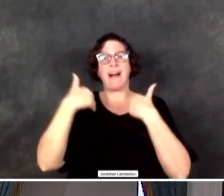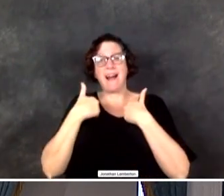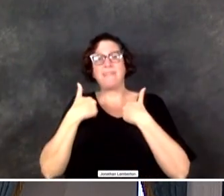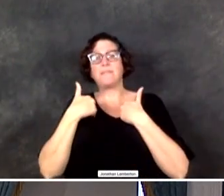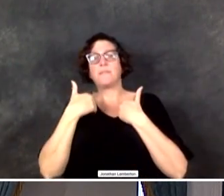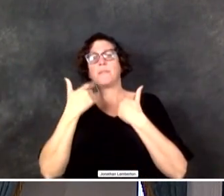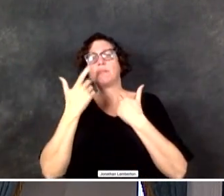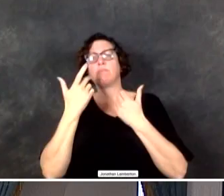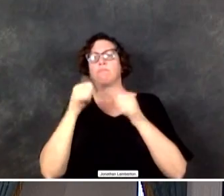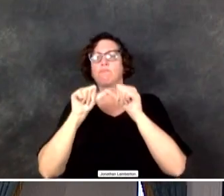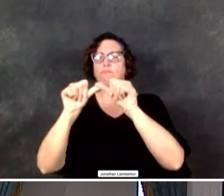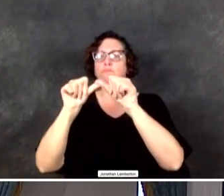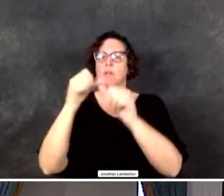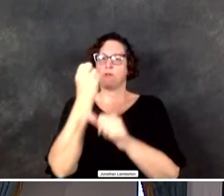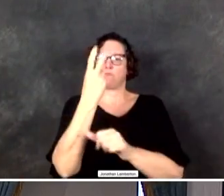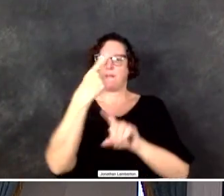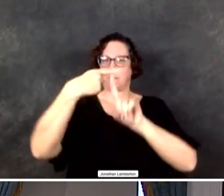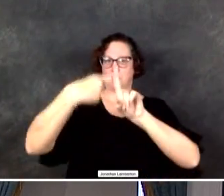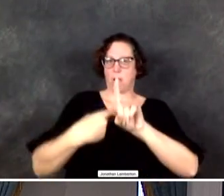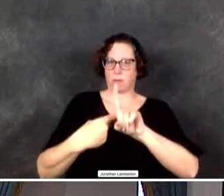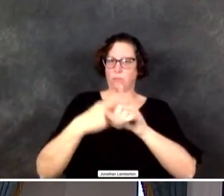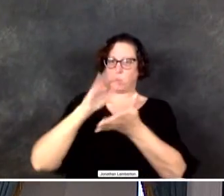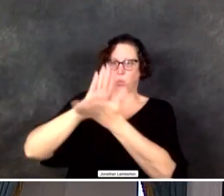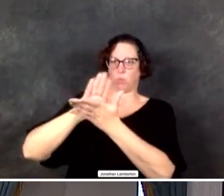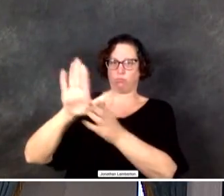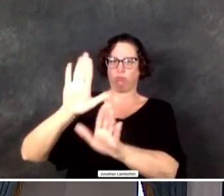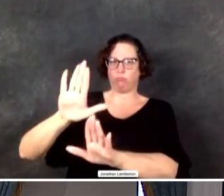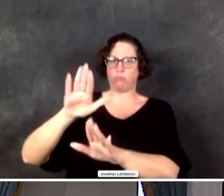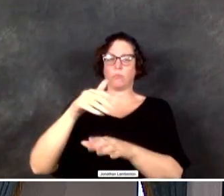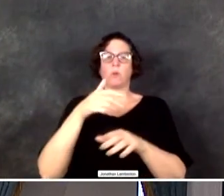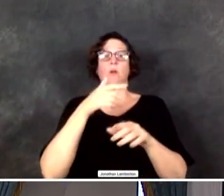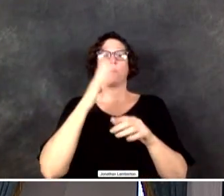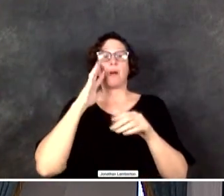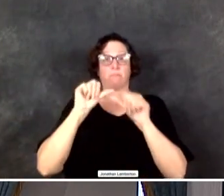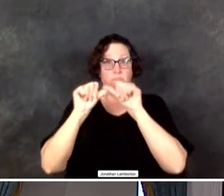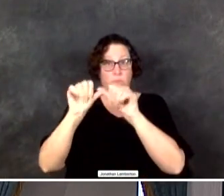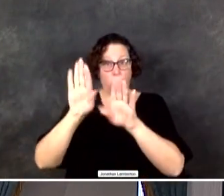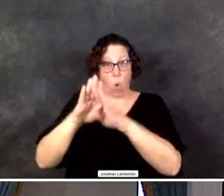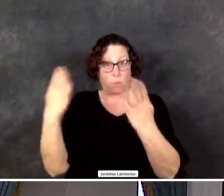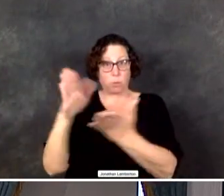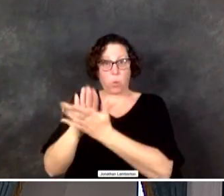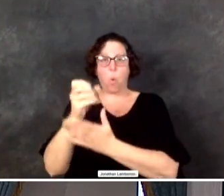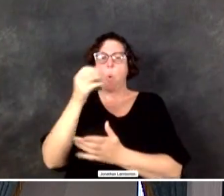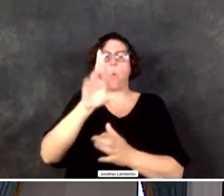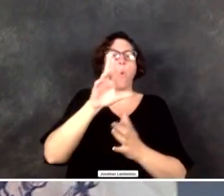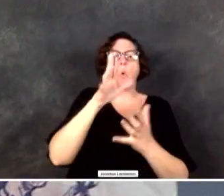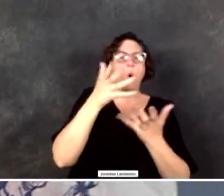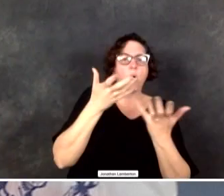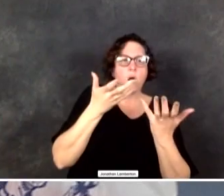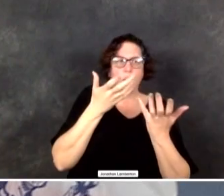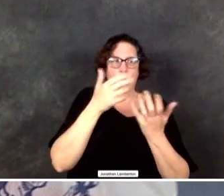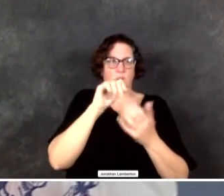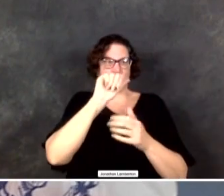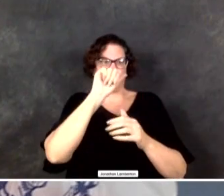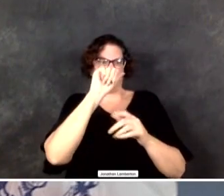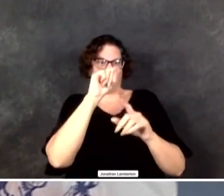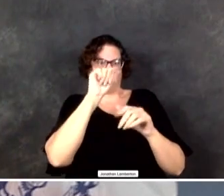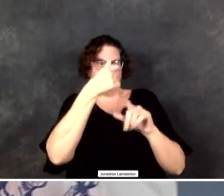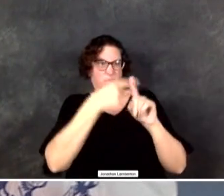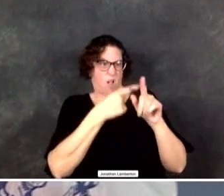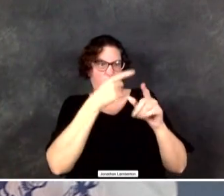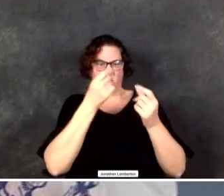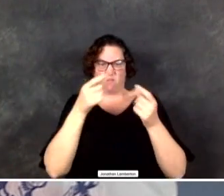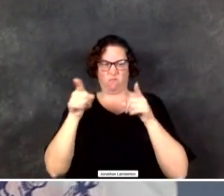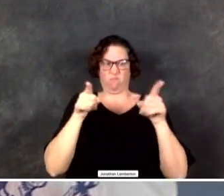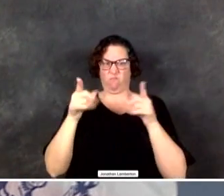buildings during the summer, or will you have a further plan in the coming days? Thank you, Katie. Great question. I'll start and pass to the